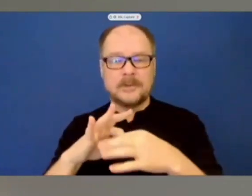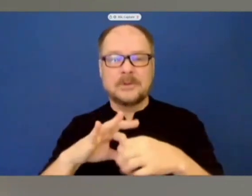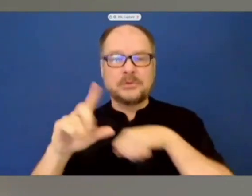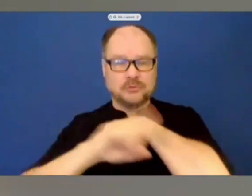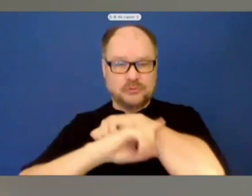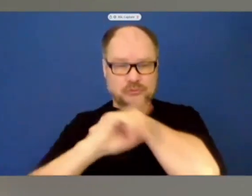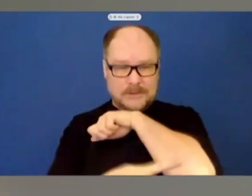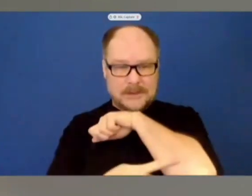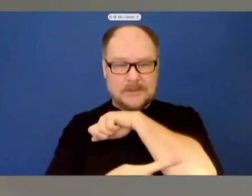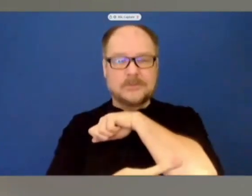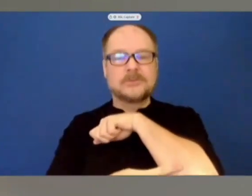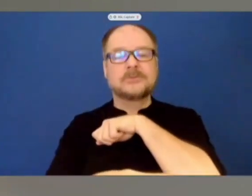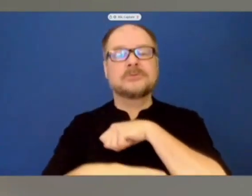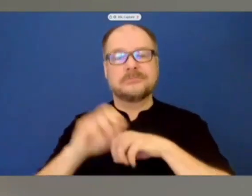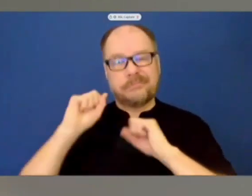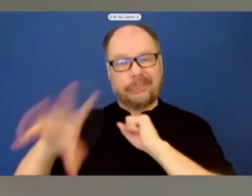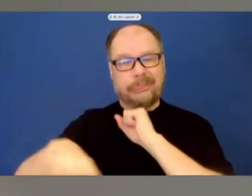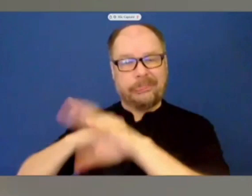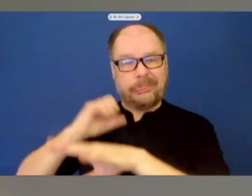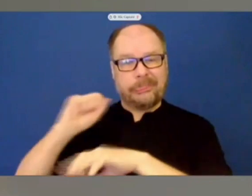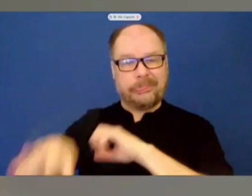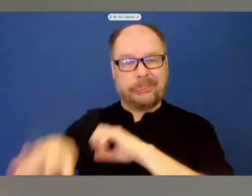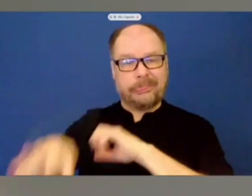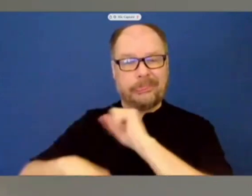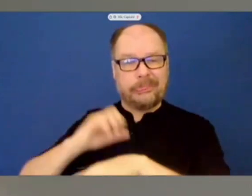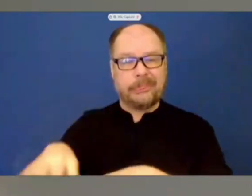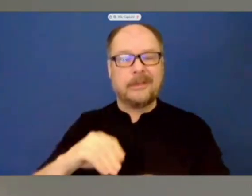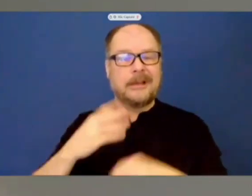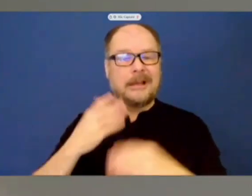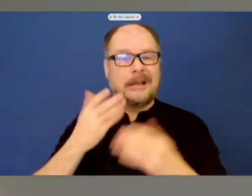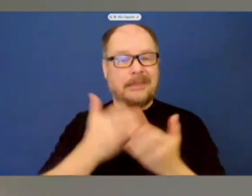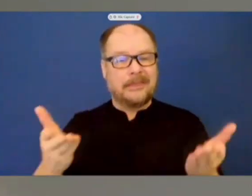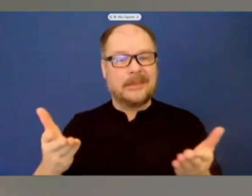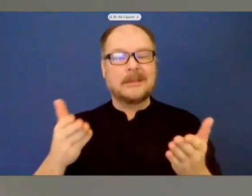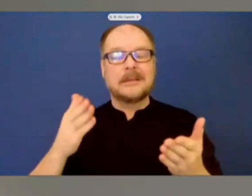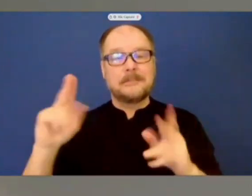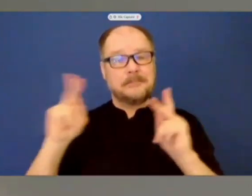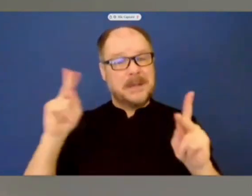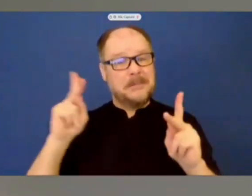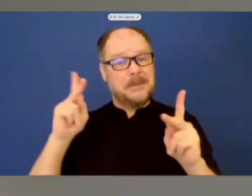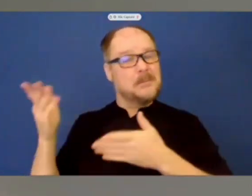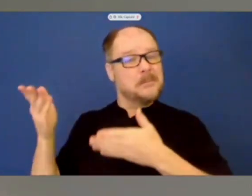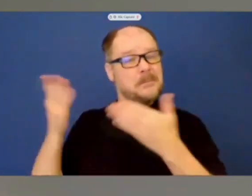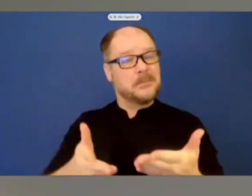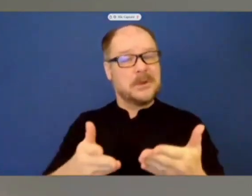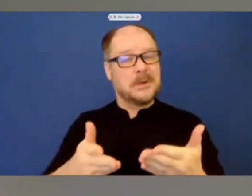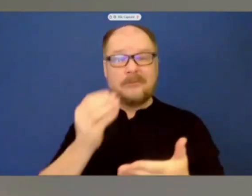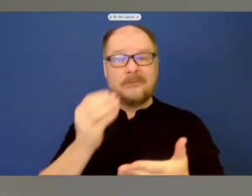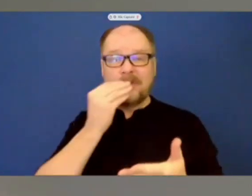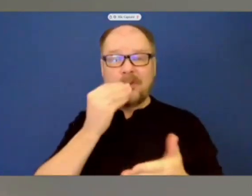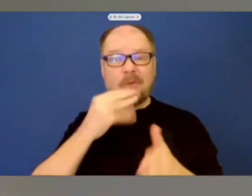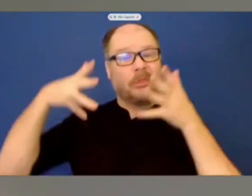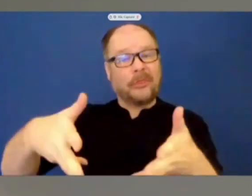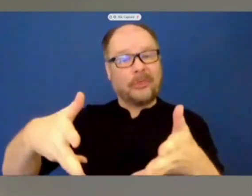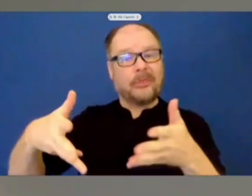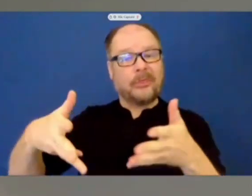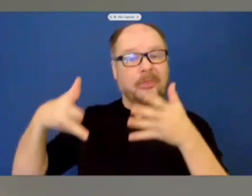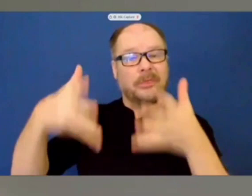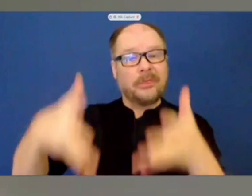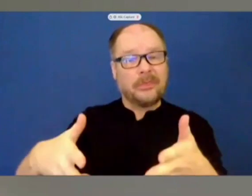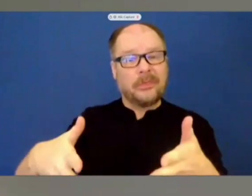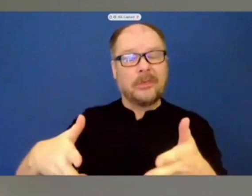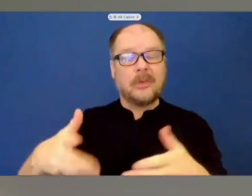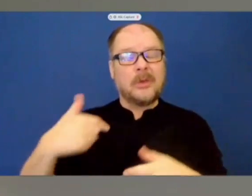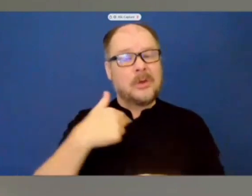and lots of stuff being dropped off at the site and then just left sitting. So we recognize the issue and